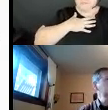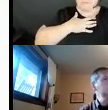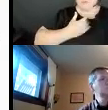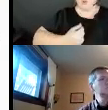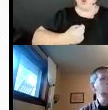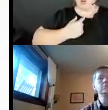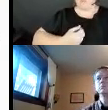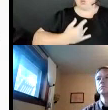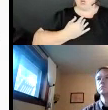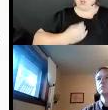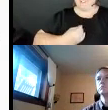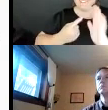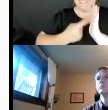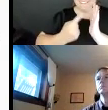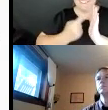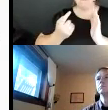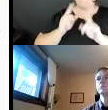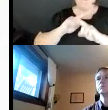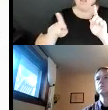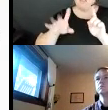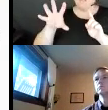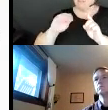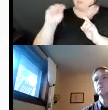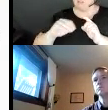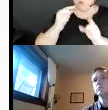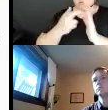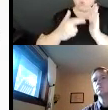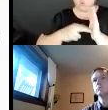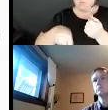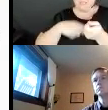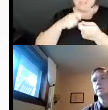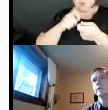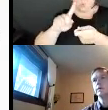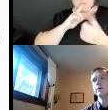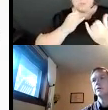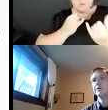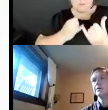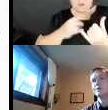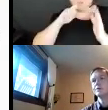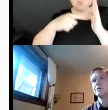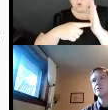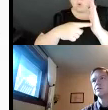say. But the 50% rule in particular, where it lives right now, I'll just show you, it's the